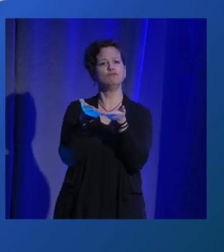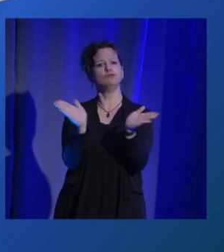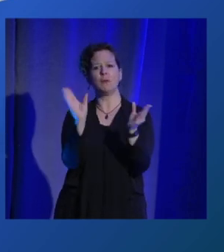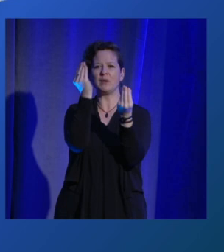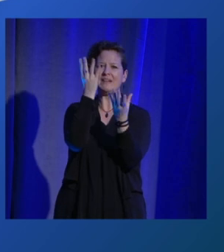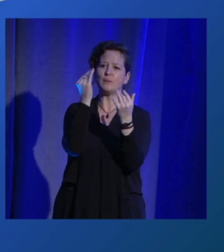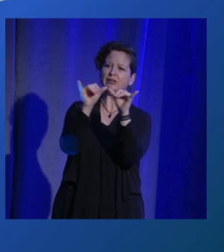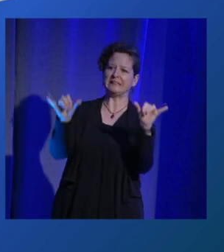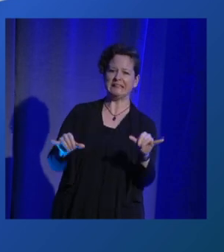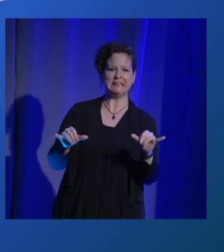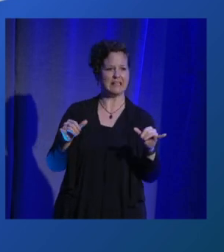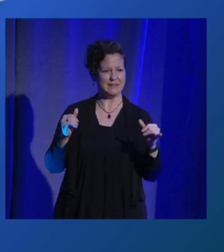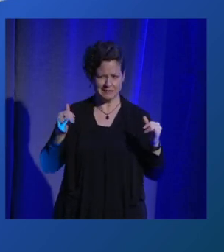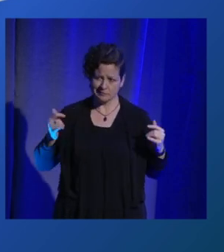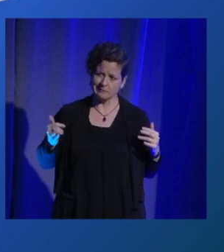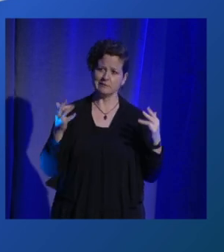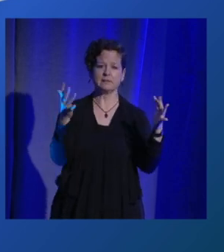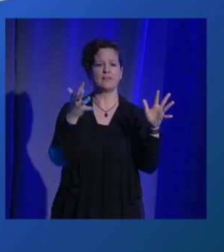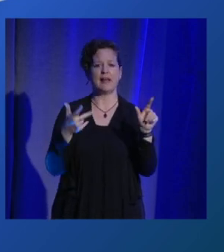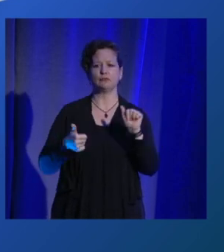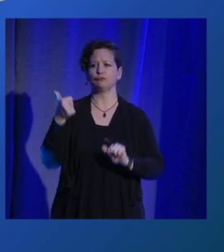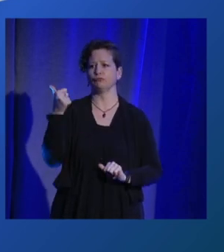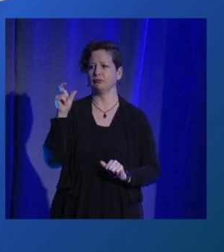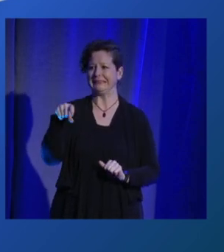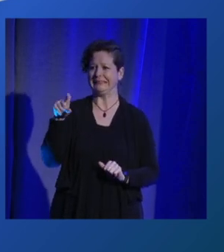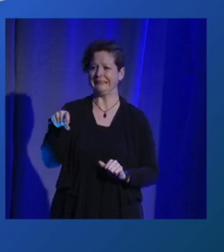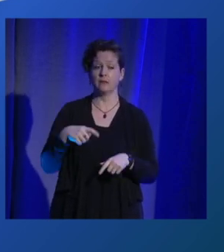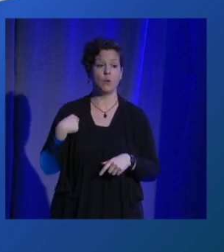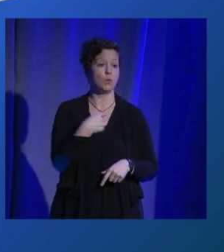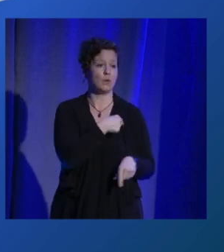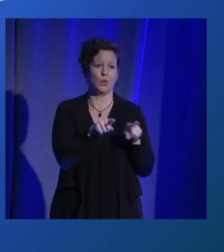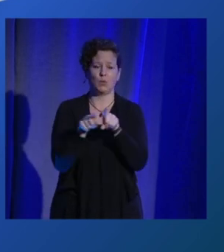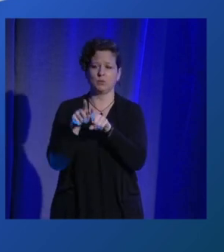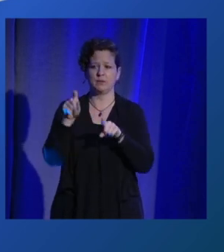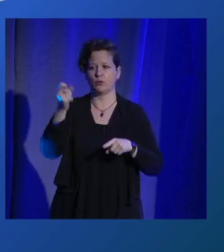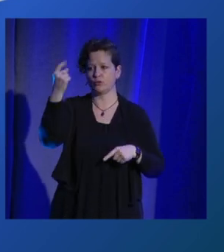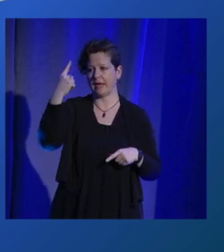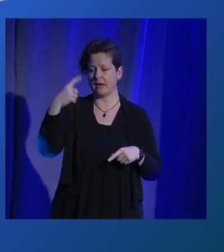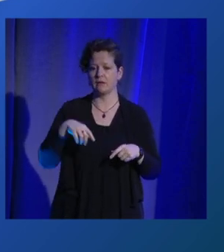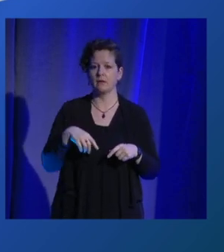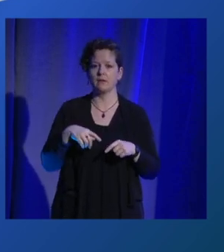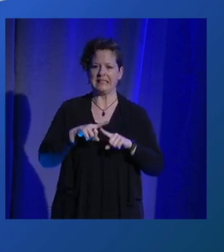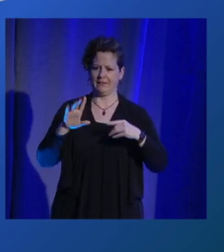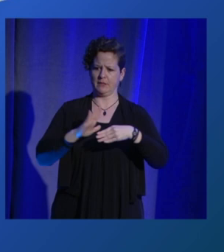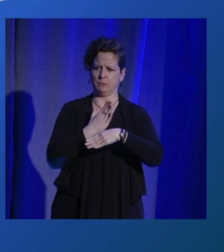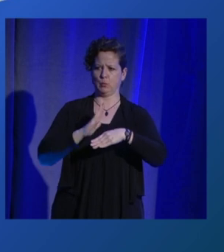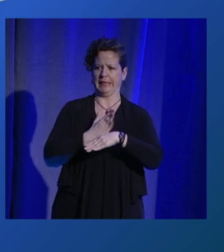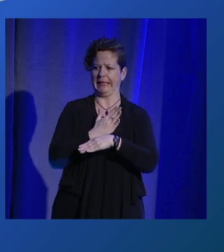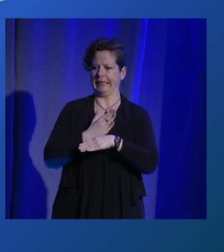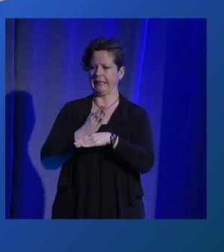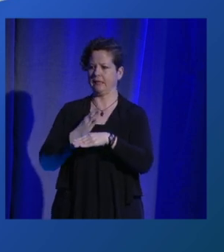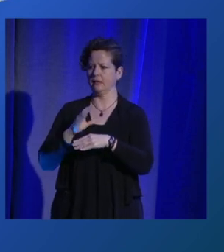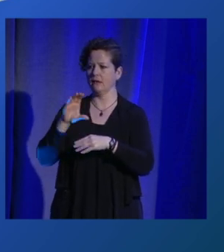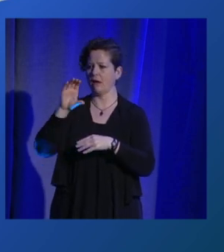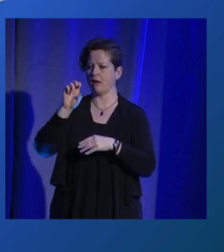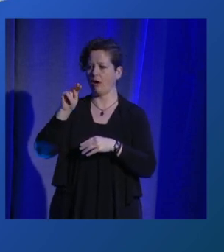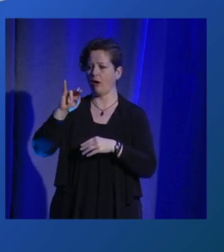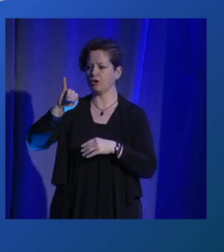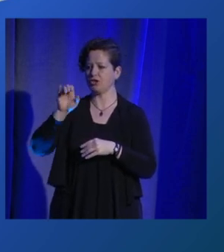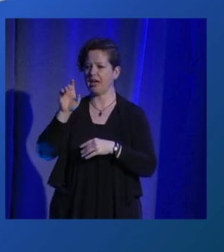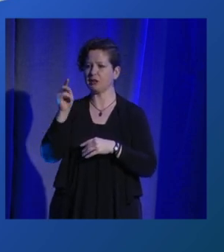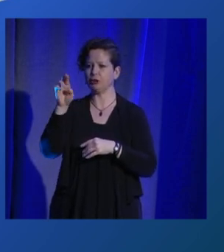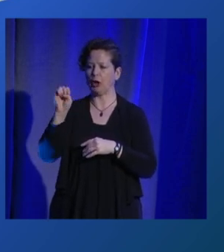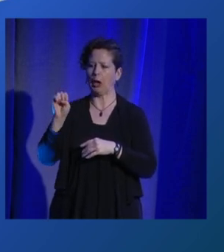systems we need to understand also the difference between conjecture and